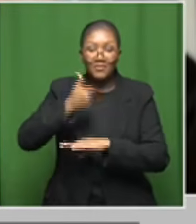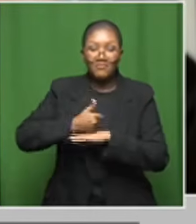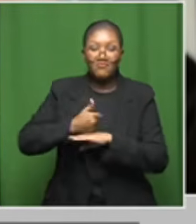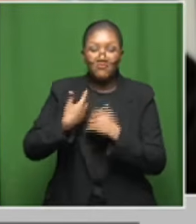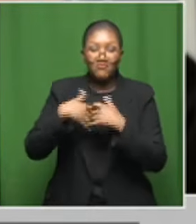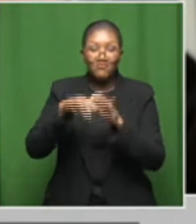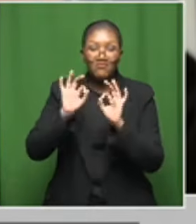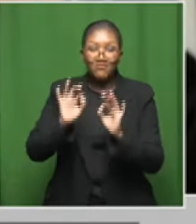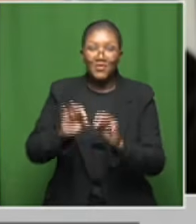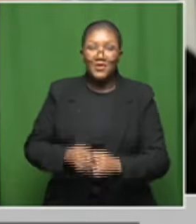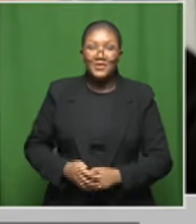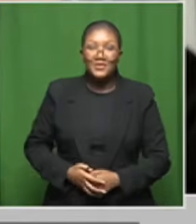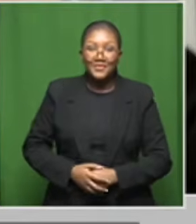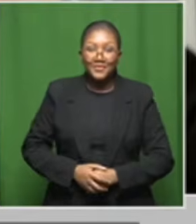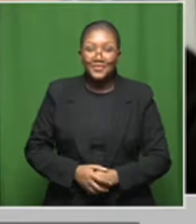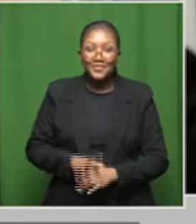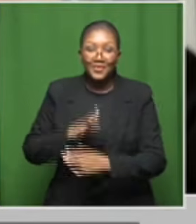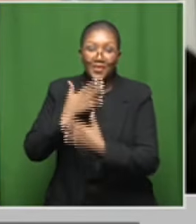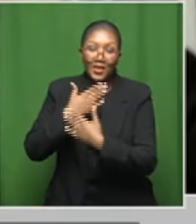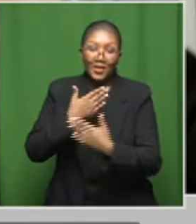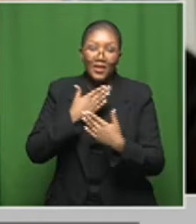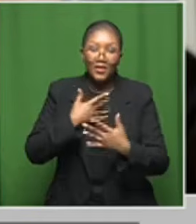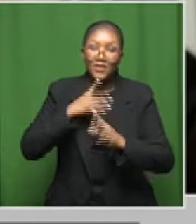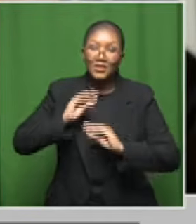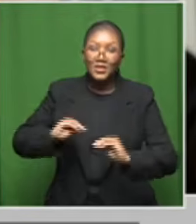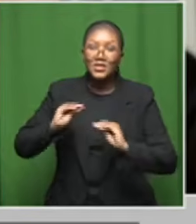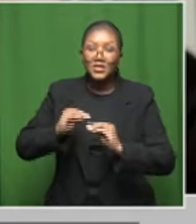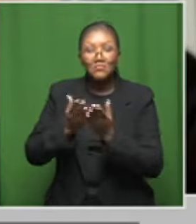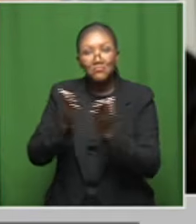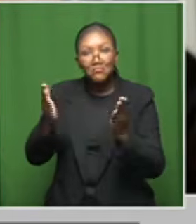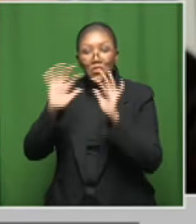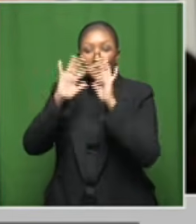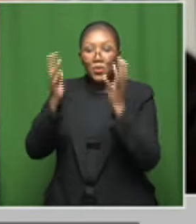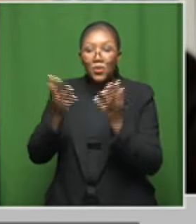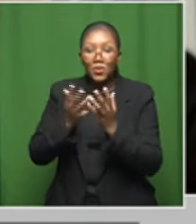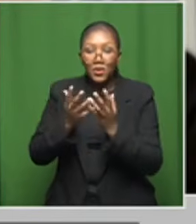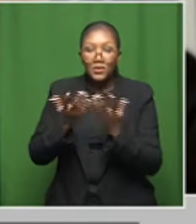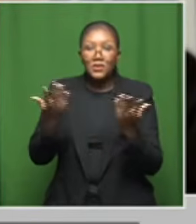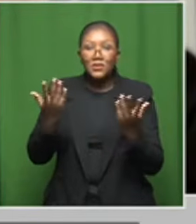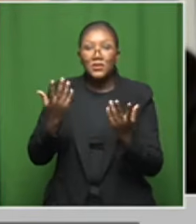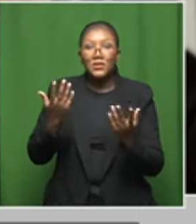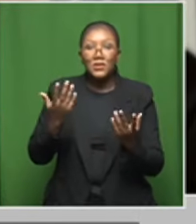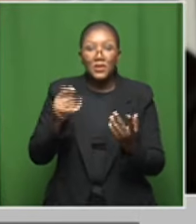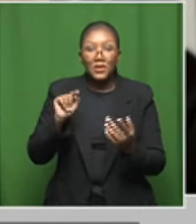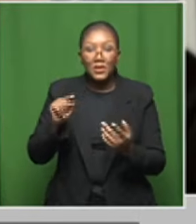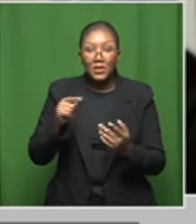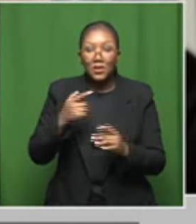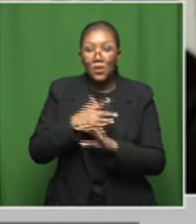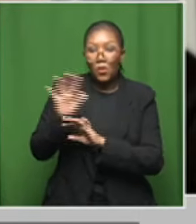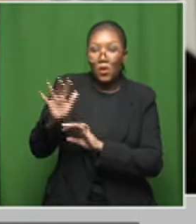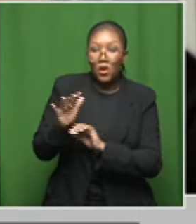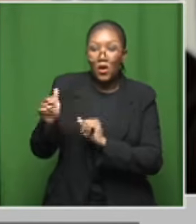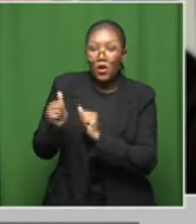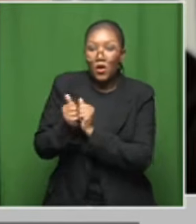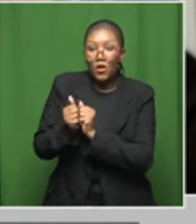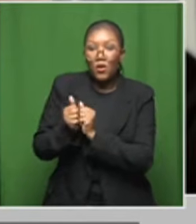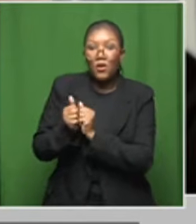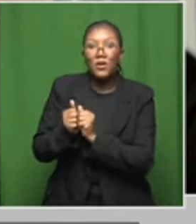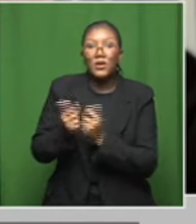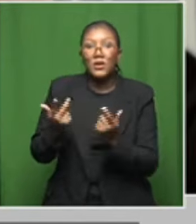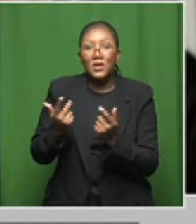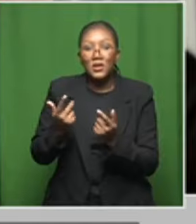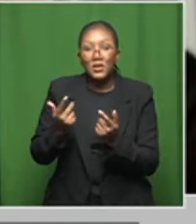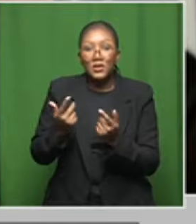educating the world about this. I mean, Kay, I want to then just bring you to the conversation on the back of what Alistair's echoed. What would have